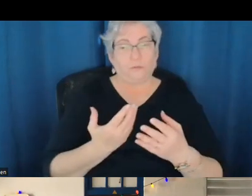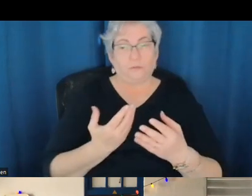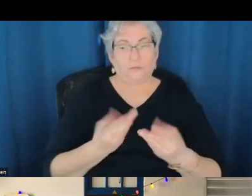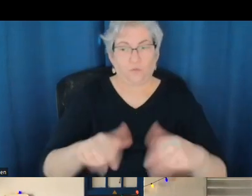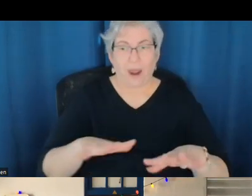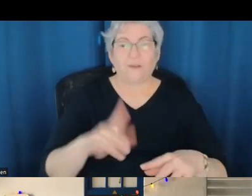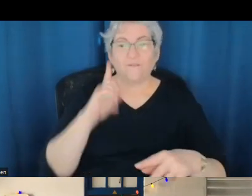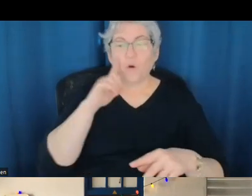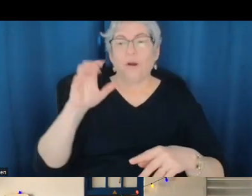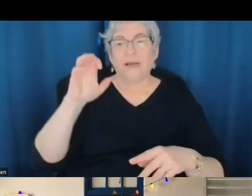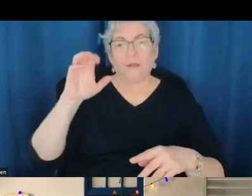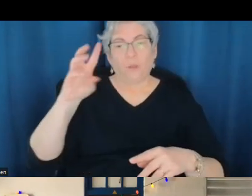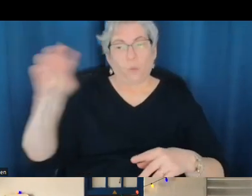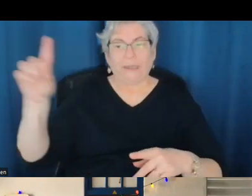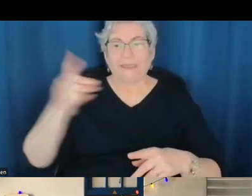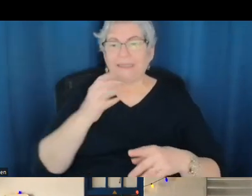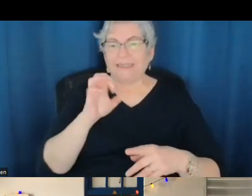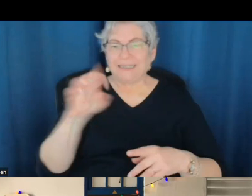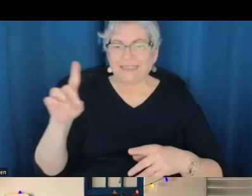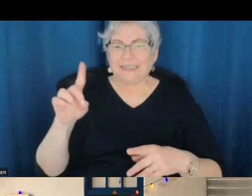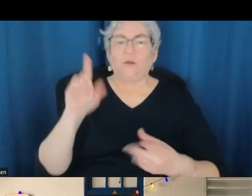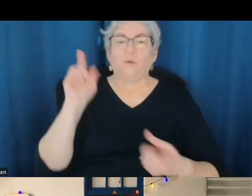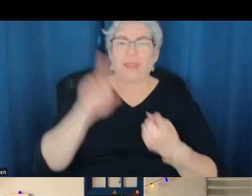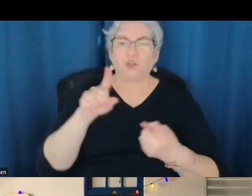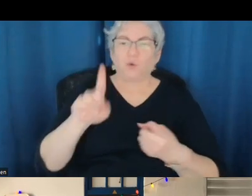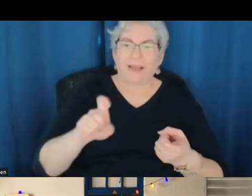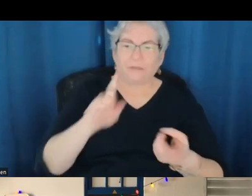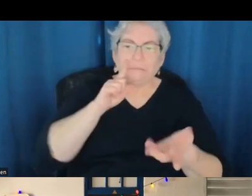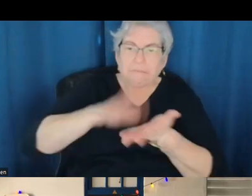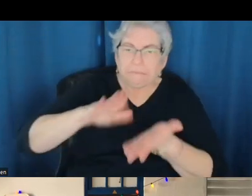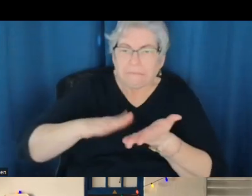the less weeding chores you will encounter.